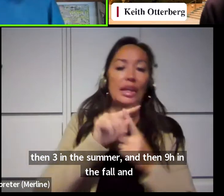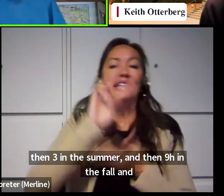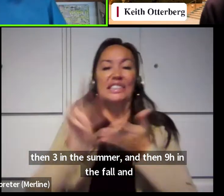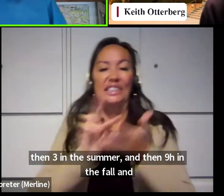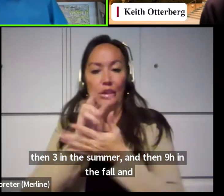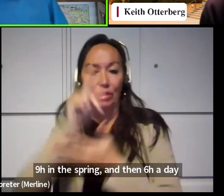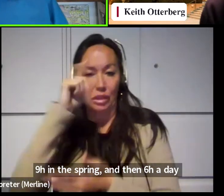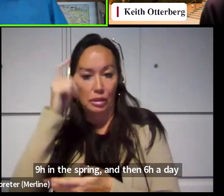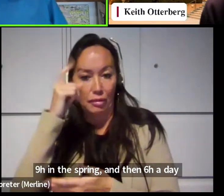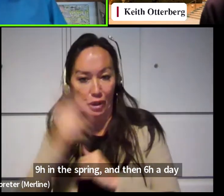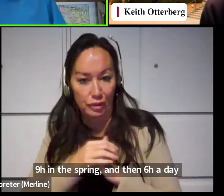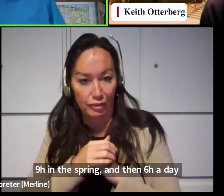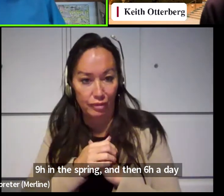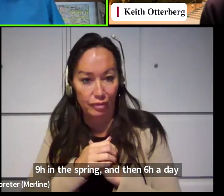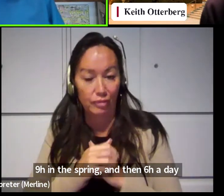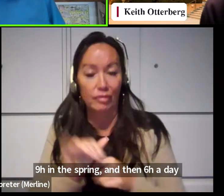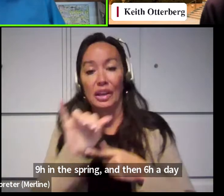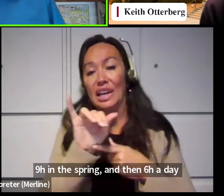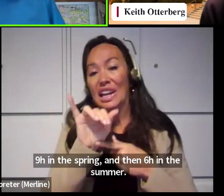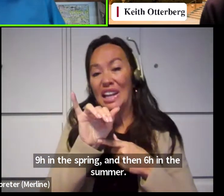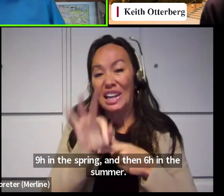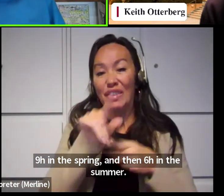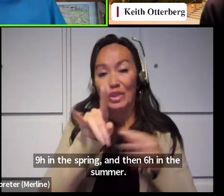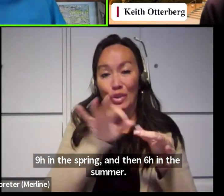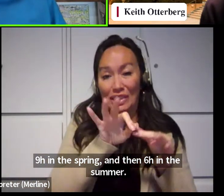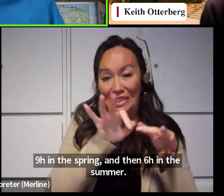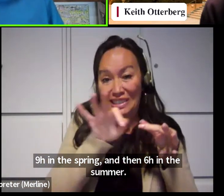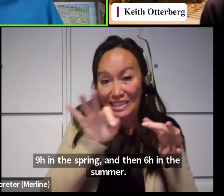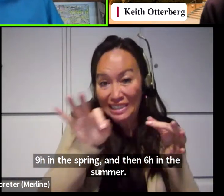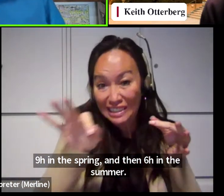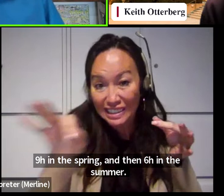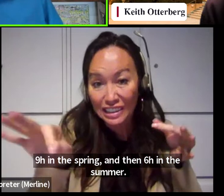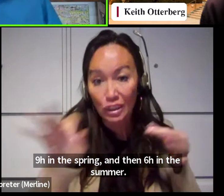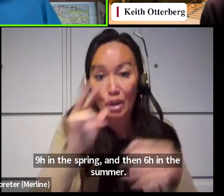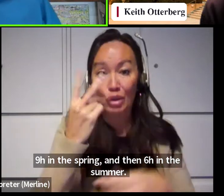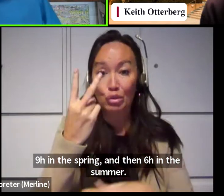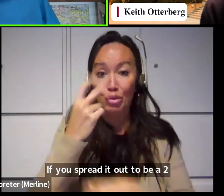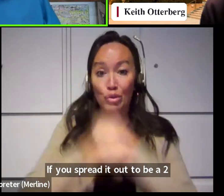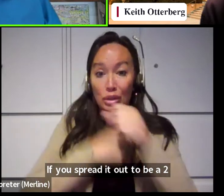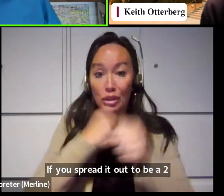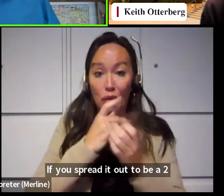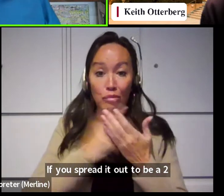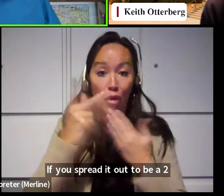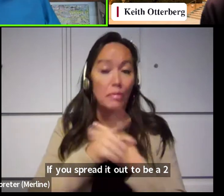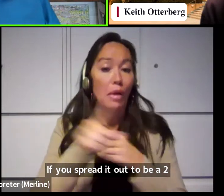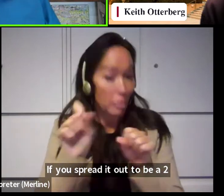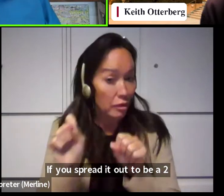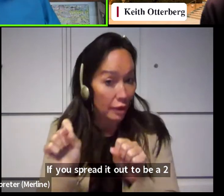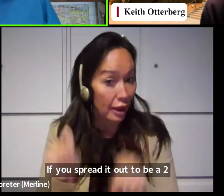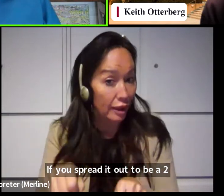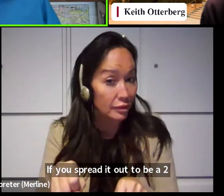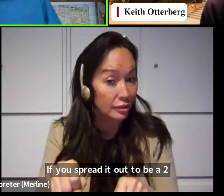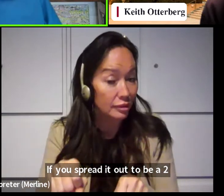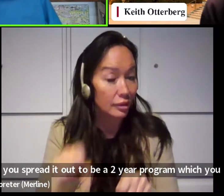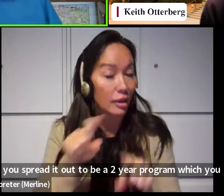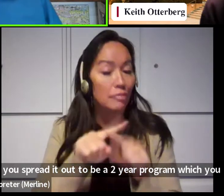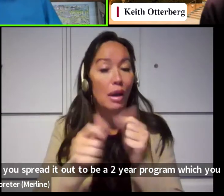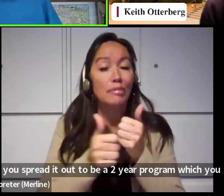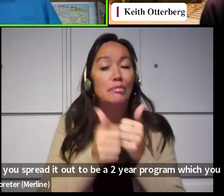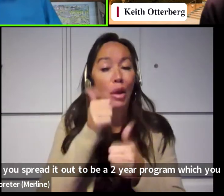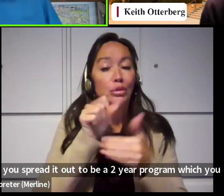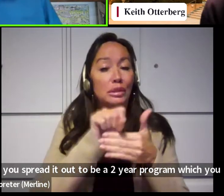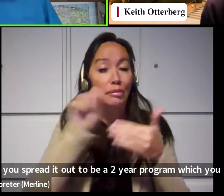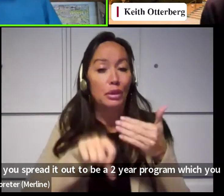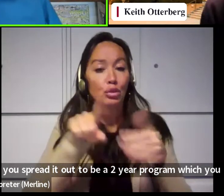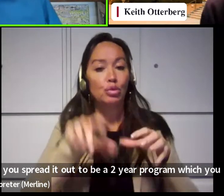in the summer. If you spread it out to be a 2-year program, which you can do, then most semesters you take